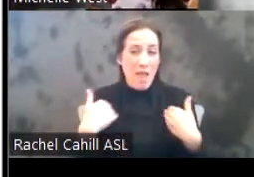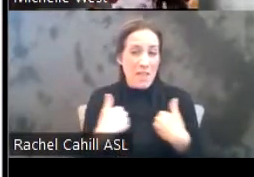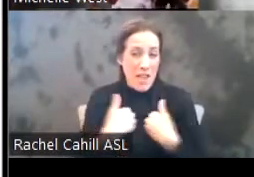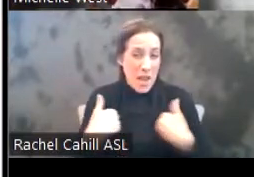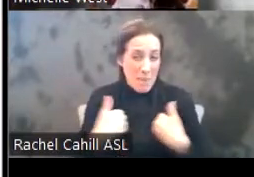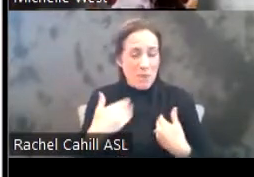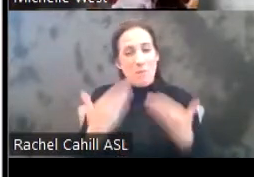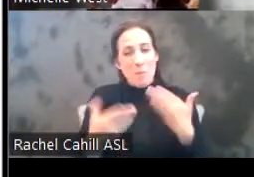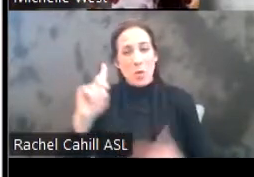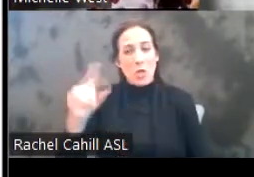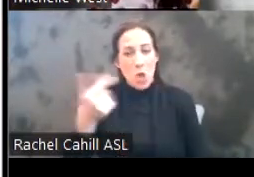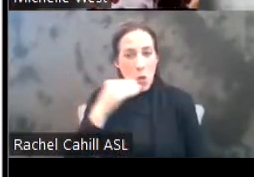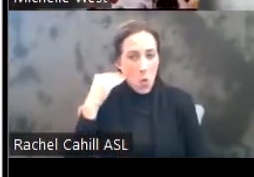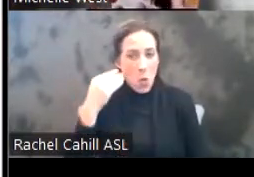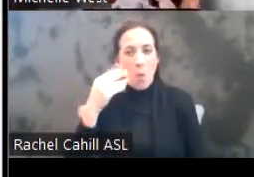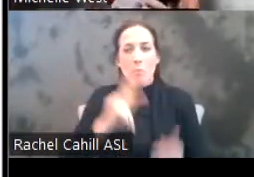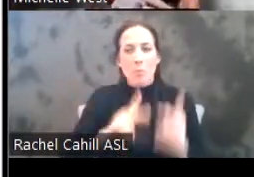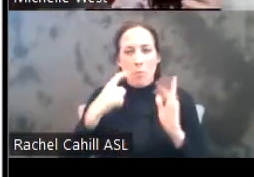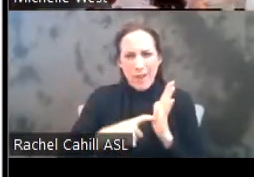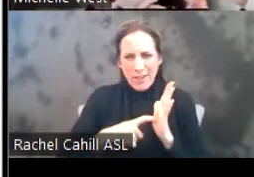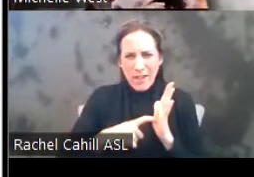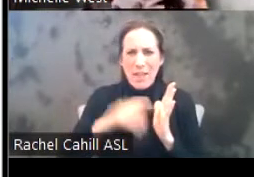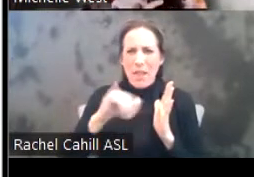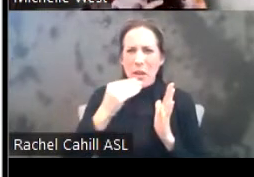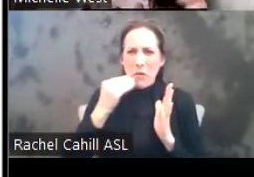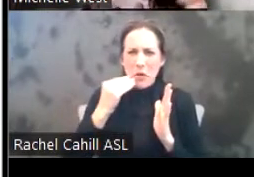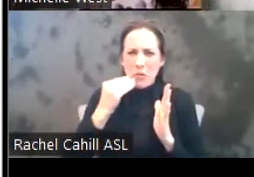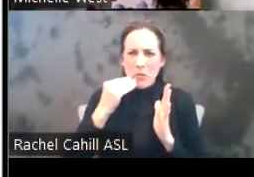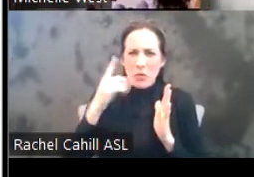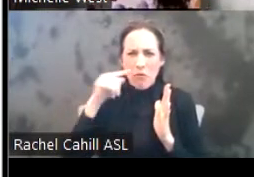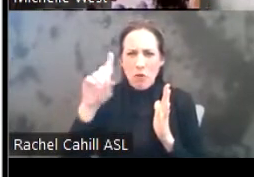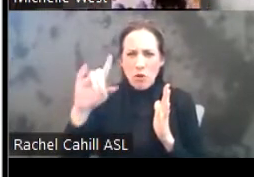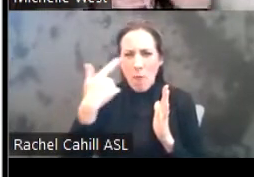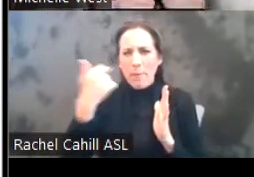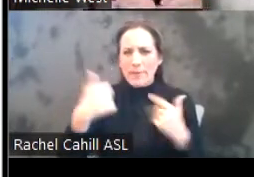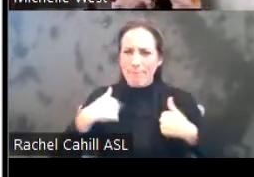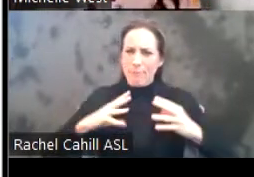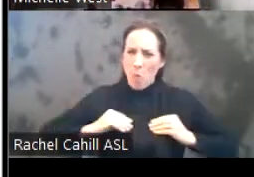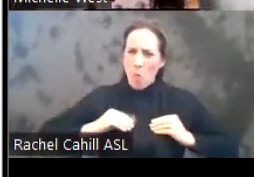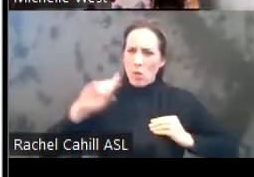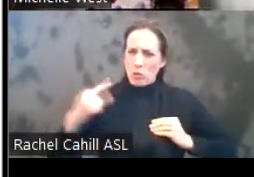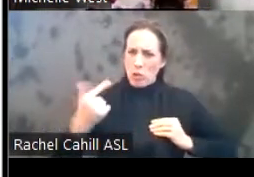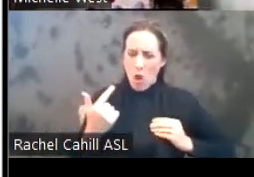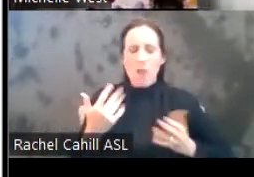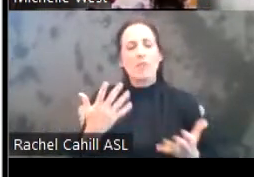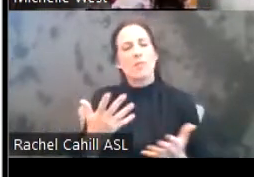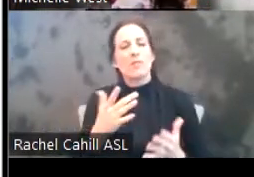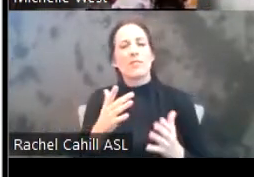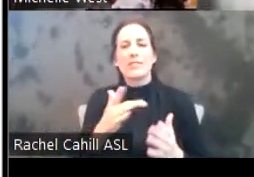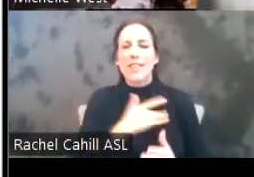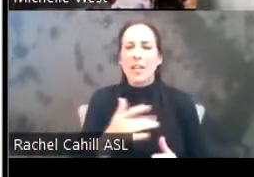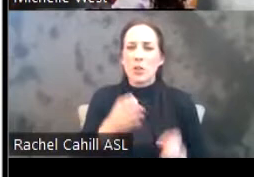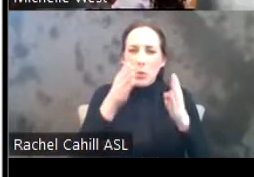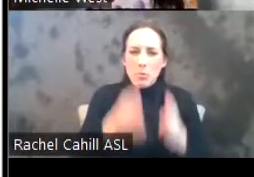because sometimes people will recognize the dog food because they have dogs. So usually there's some kind of interest of what they see in